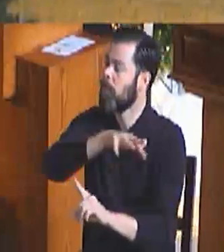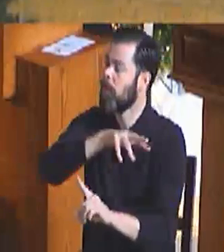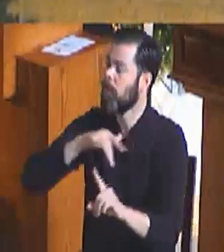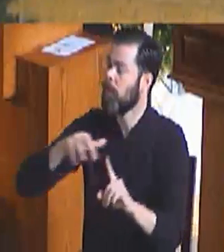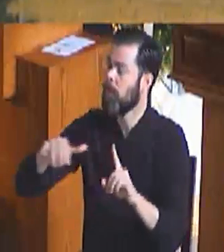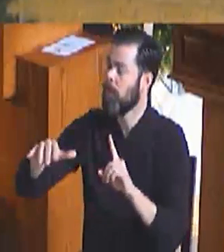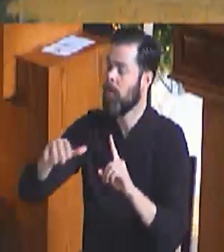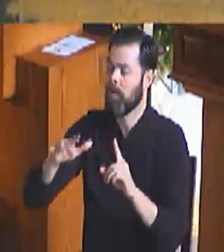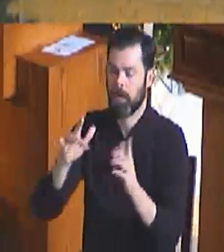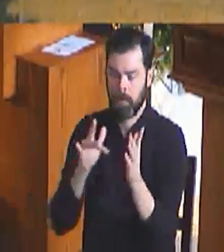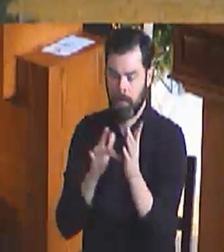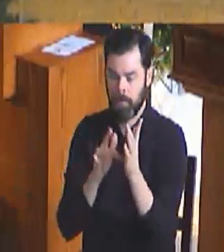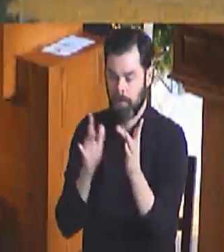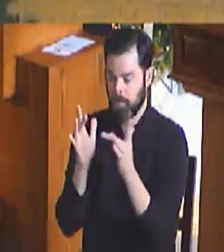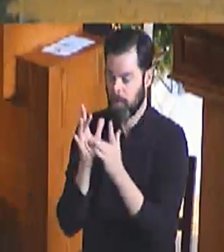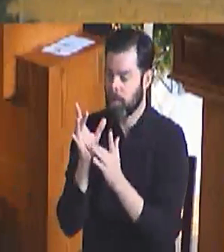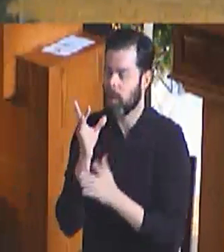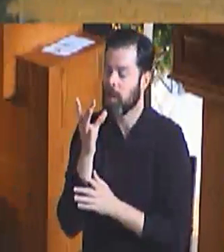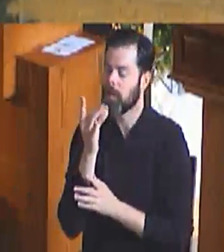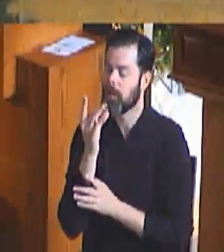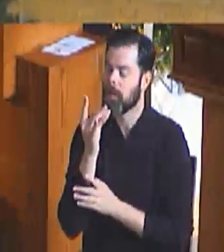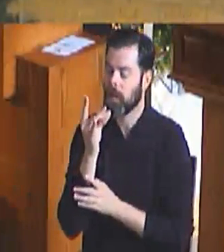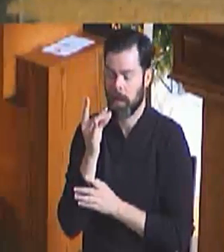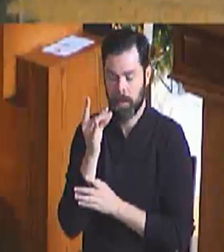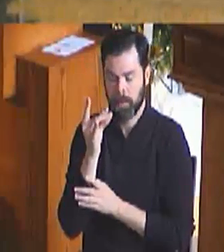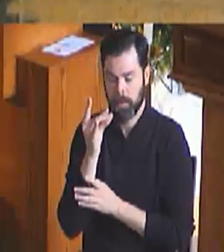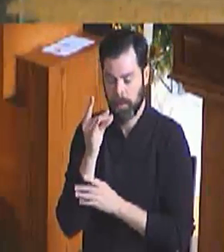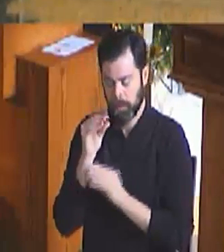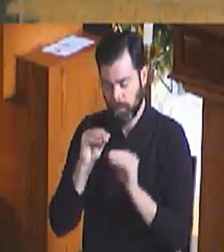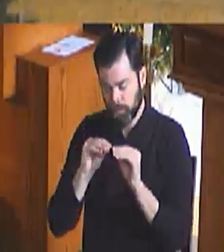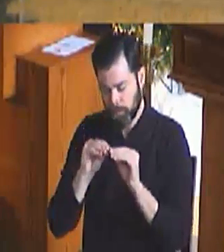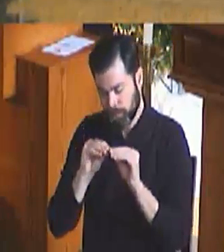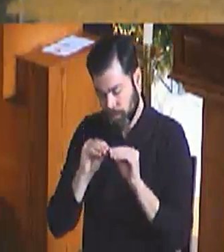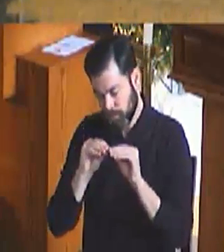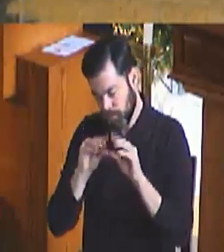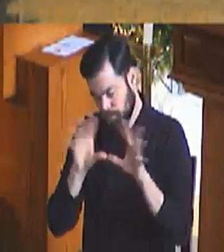The Christ light illumines our way.